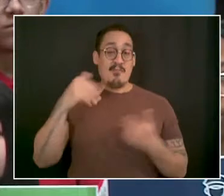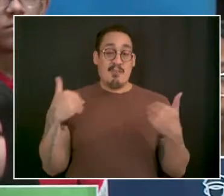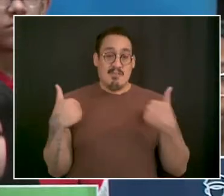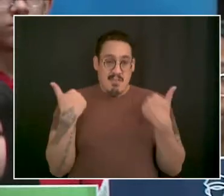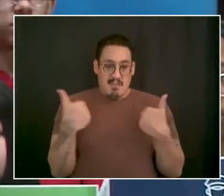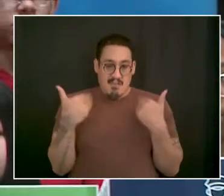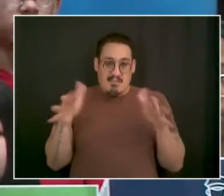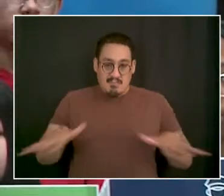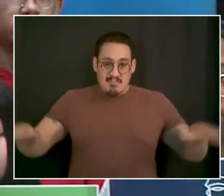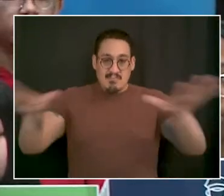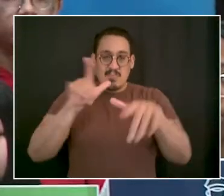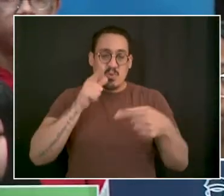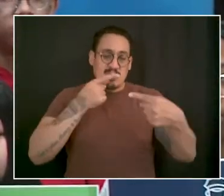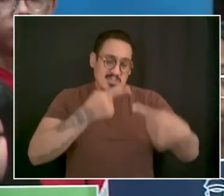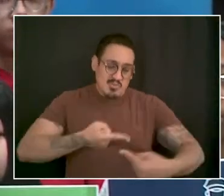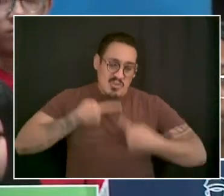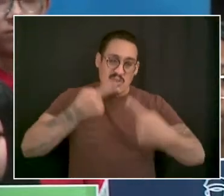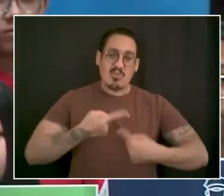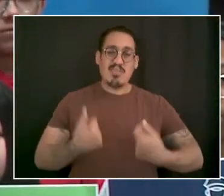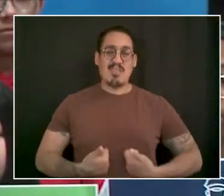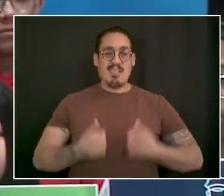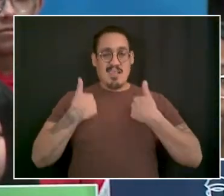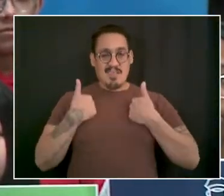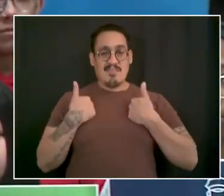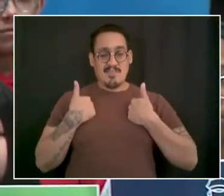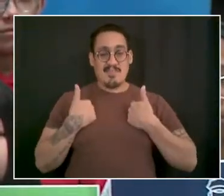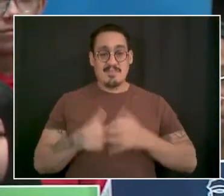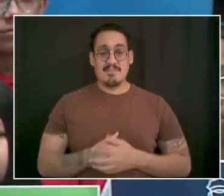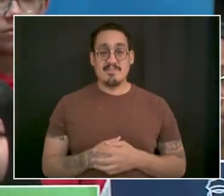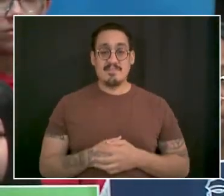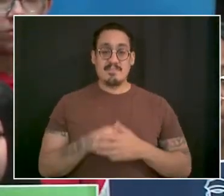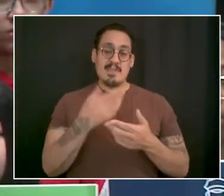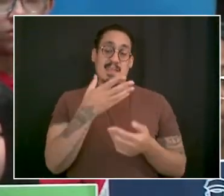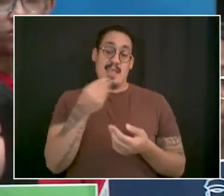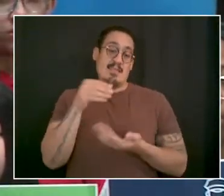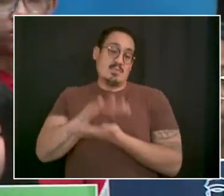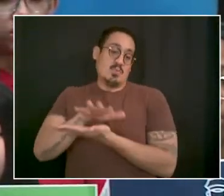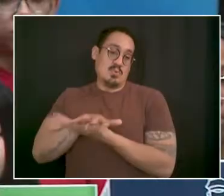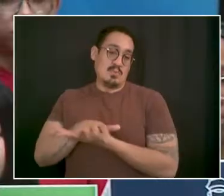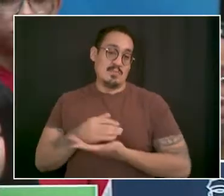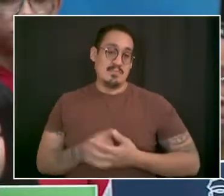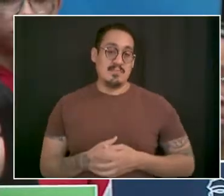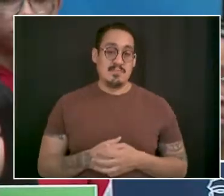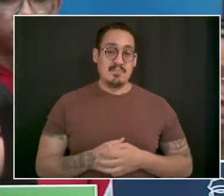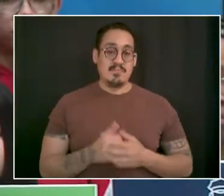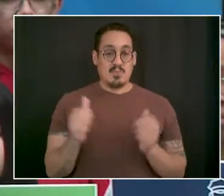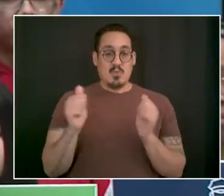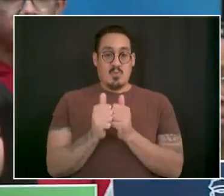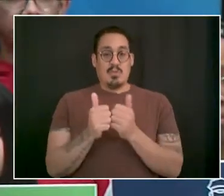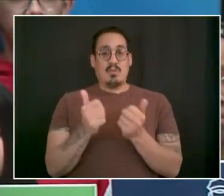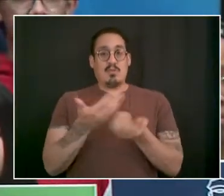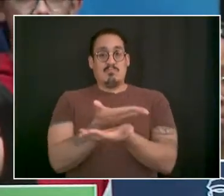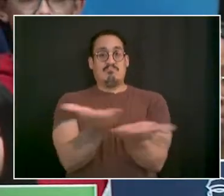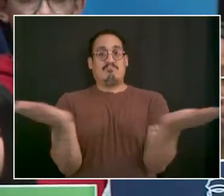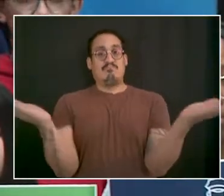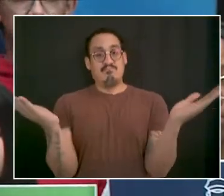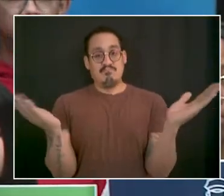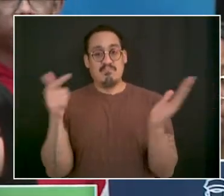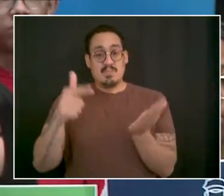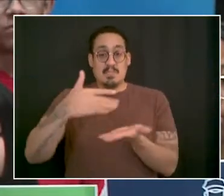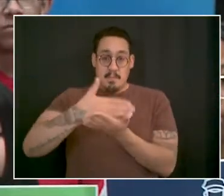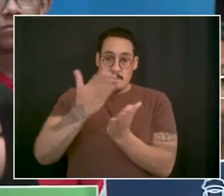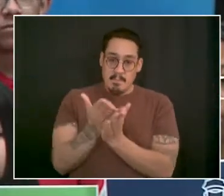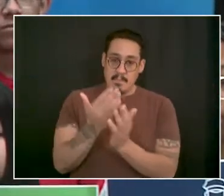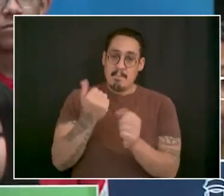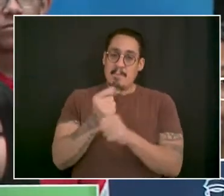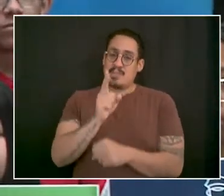who struggled in life and in school. And for all of you, this budget makes sure